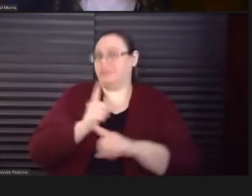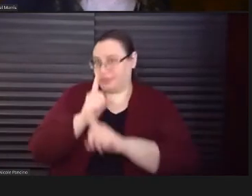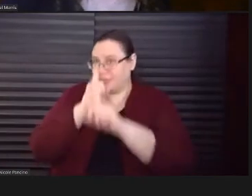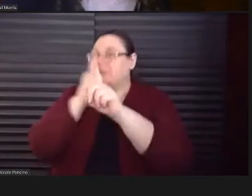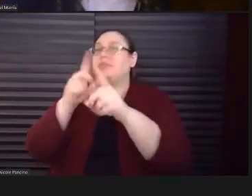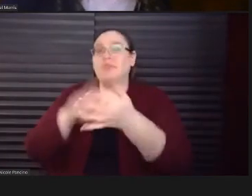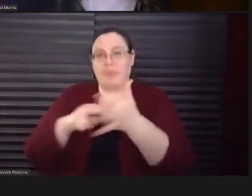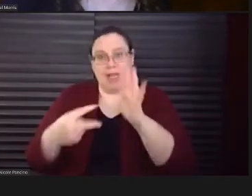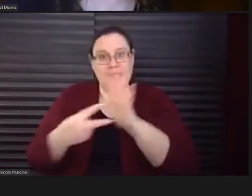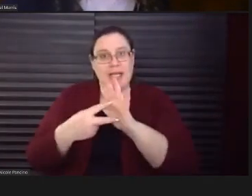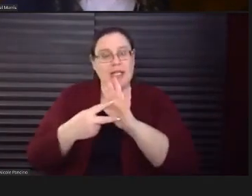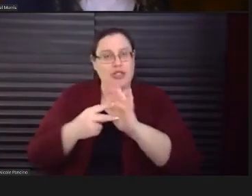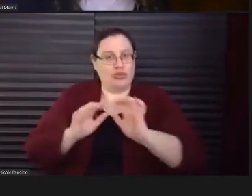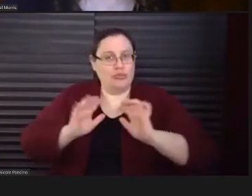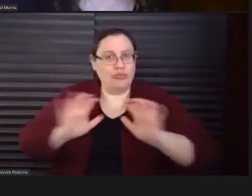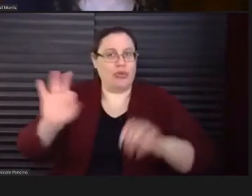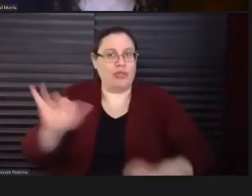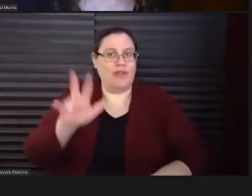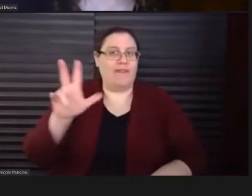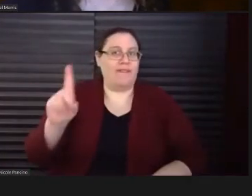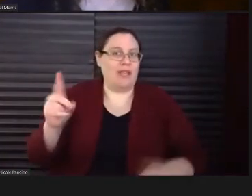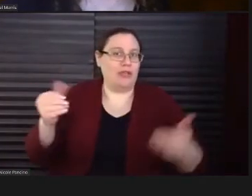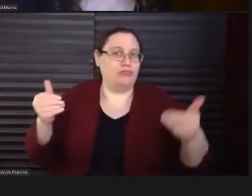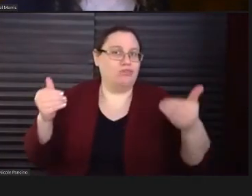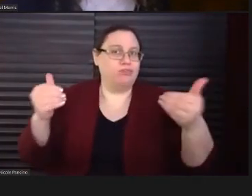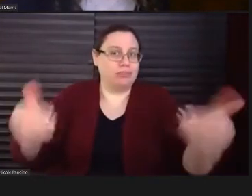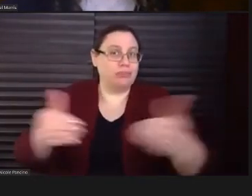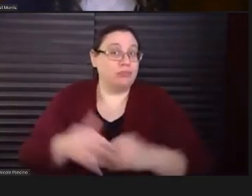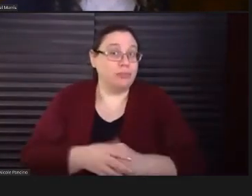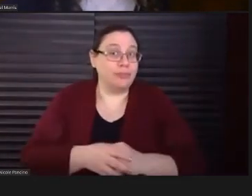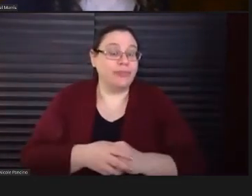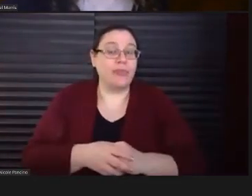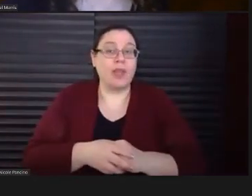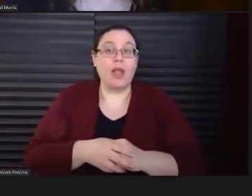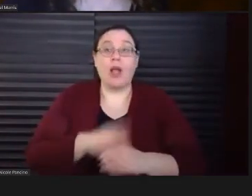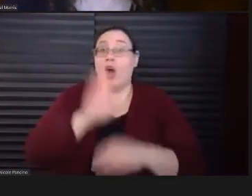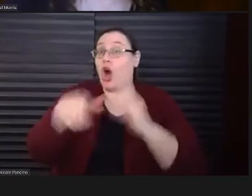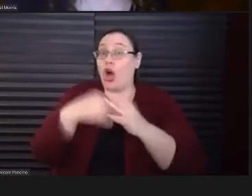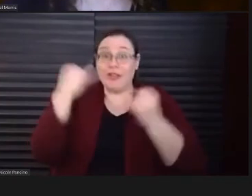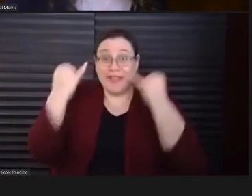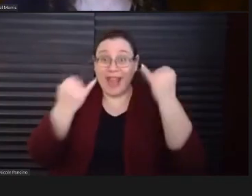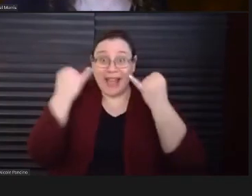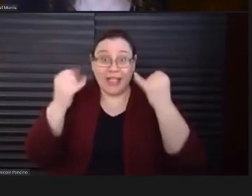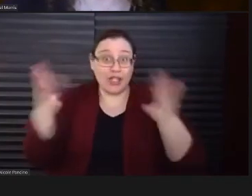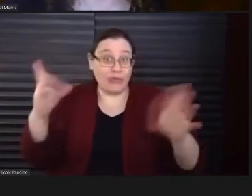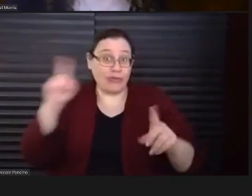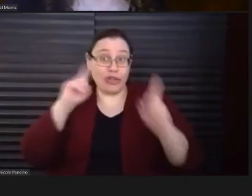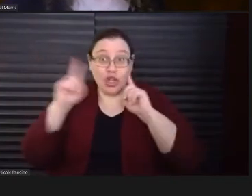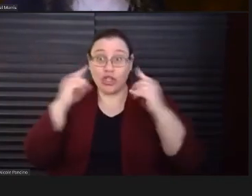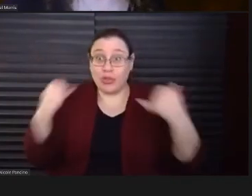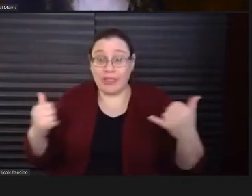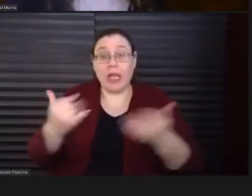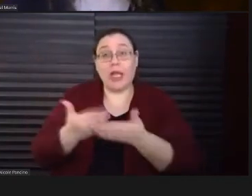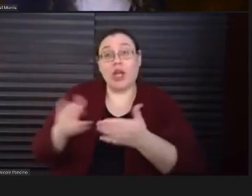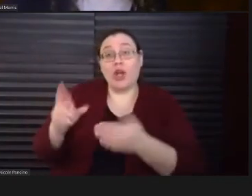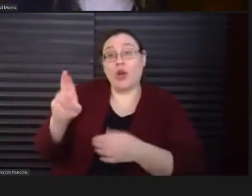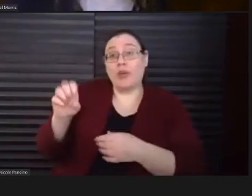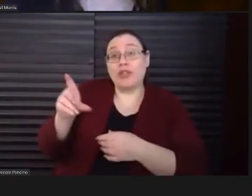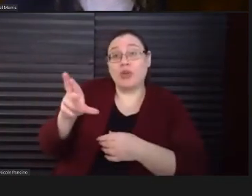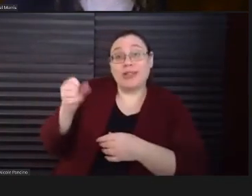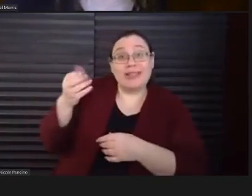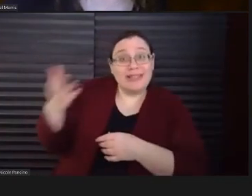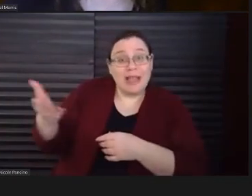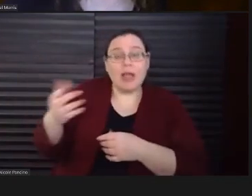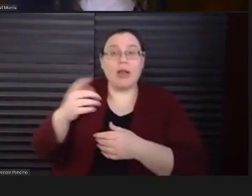pushing this field really far forward. And all of the ideas you've heard today, the resources will be there, all that what Microsoft